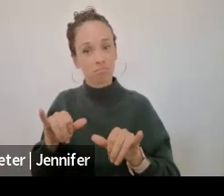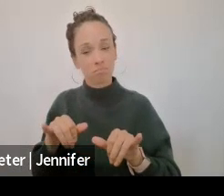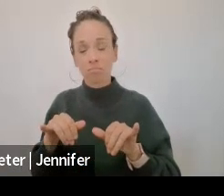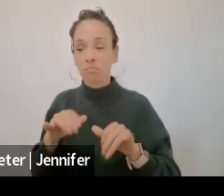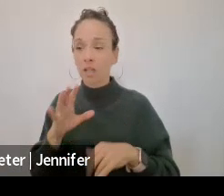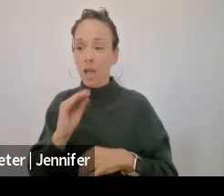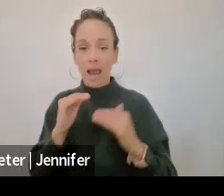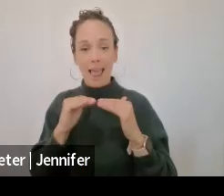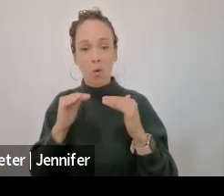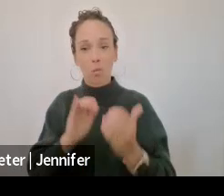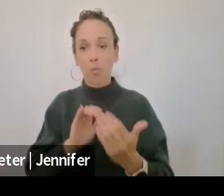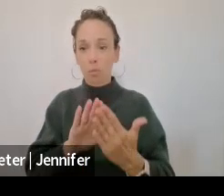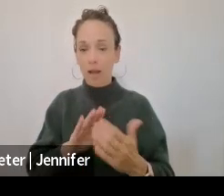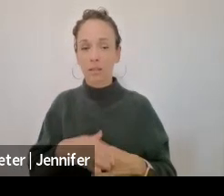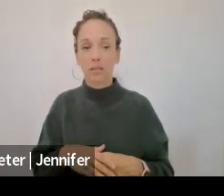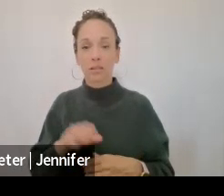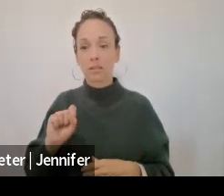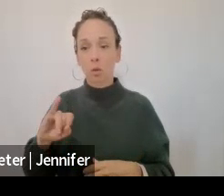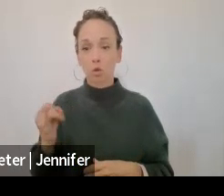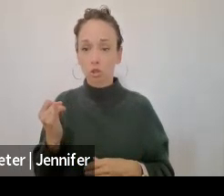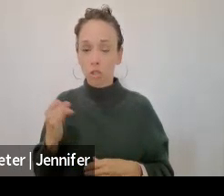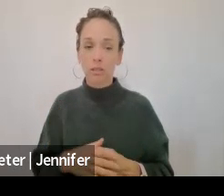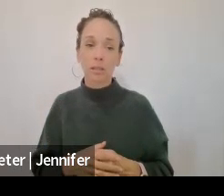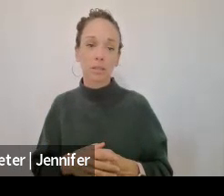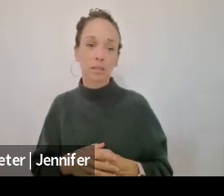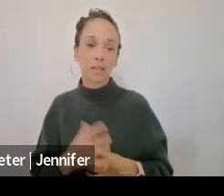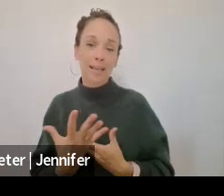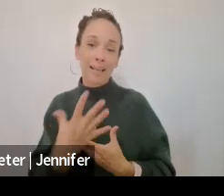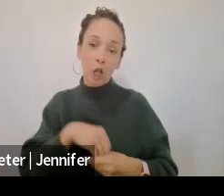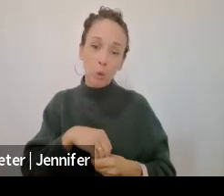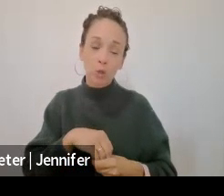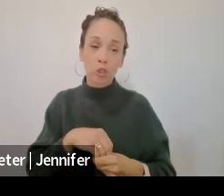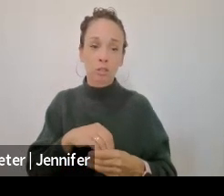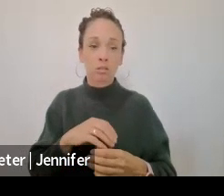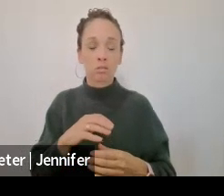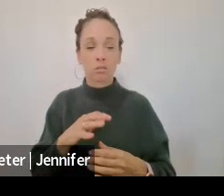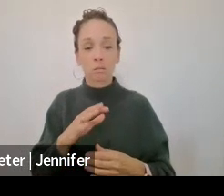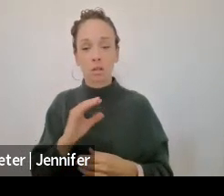equitable practices, social justice, inclusion, and